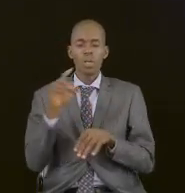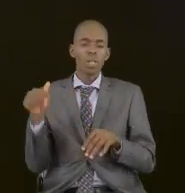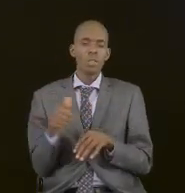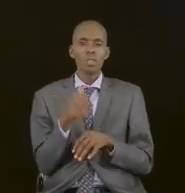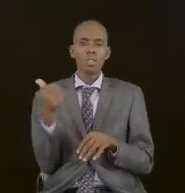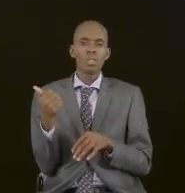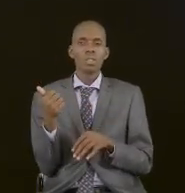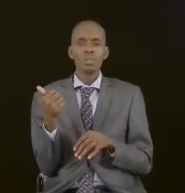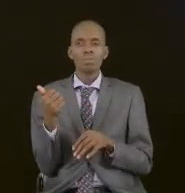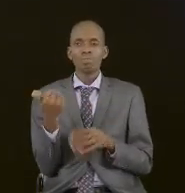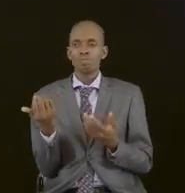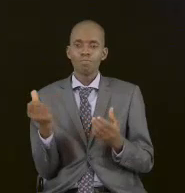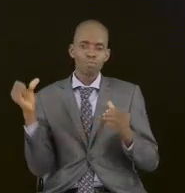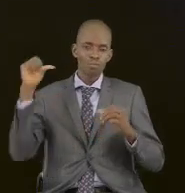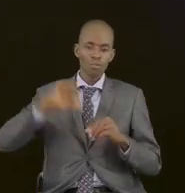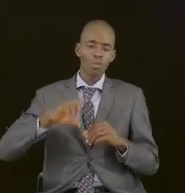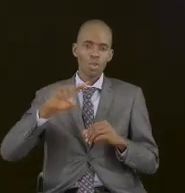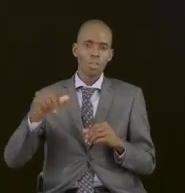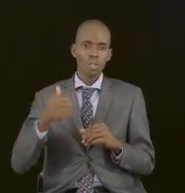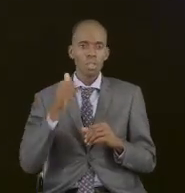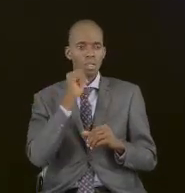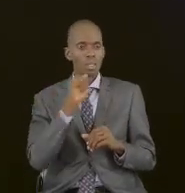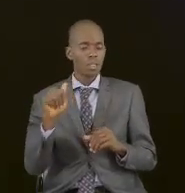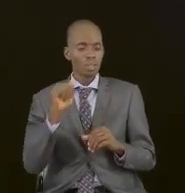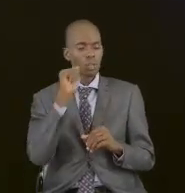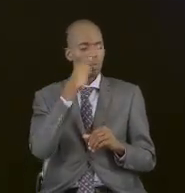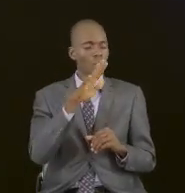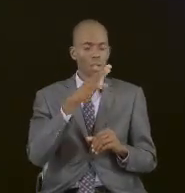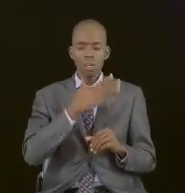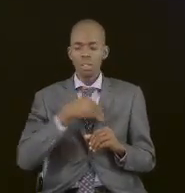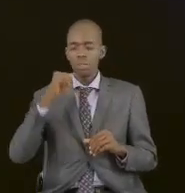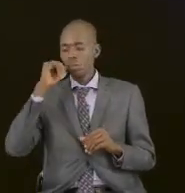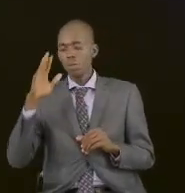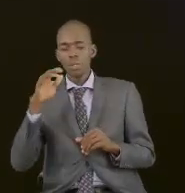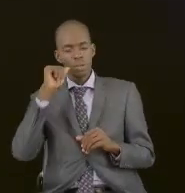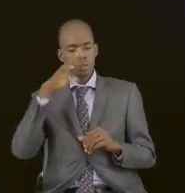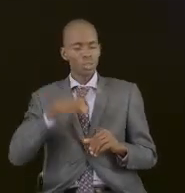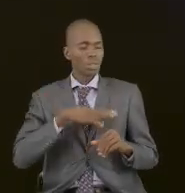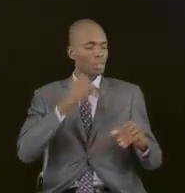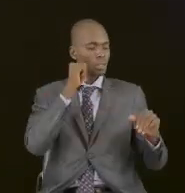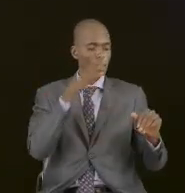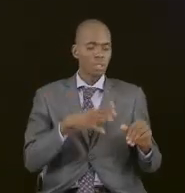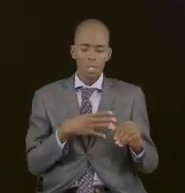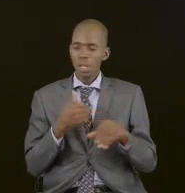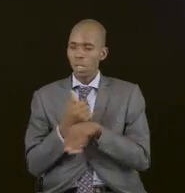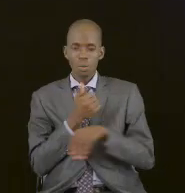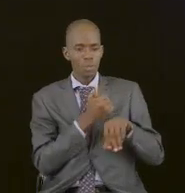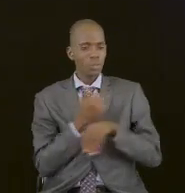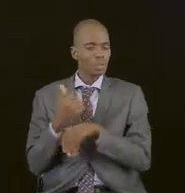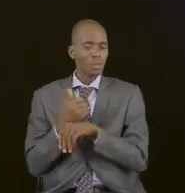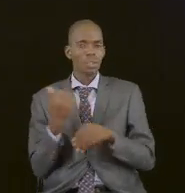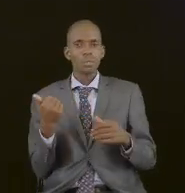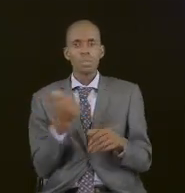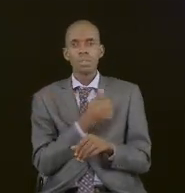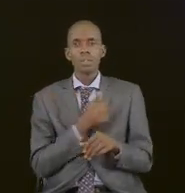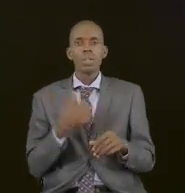messing up themselves. A woman and a woman, a lady and a lady abusing themselves and going